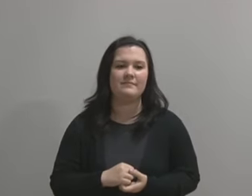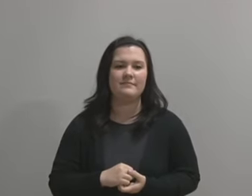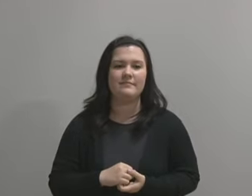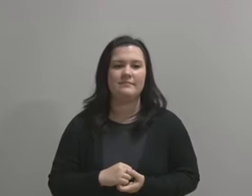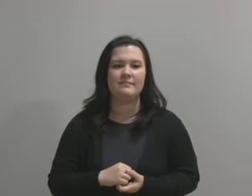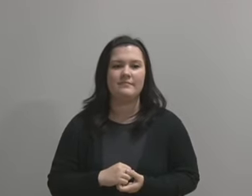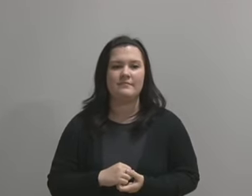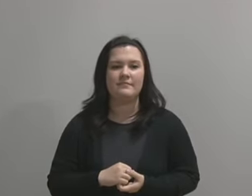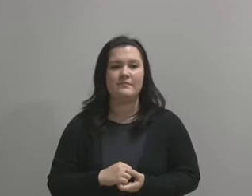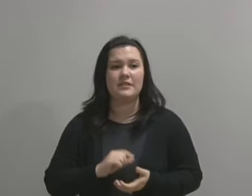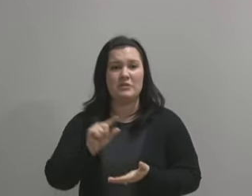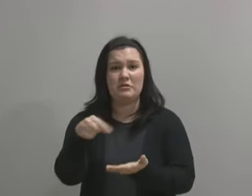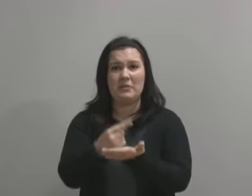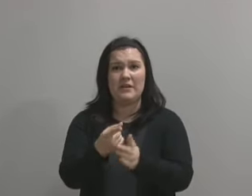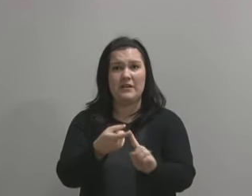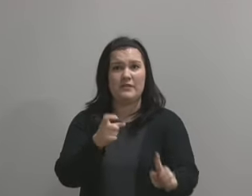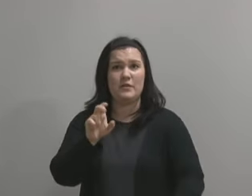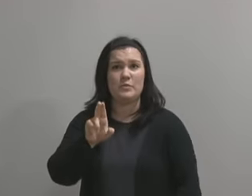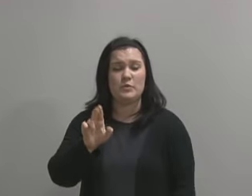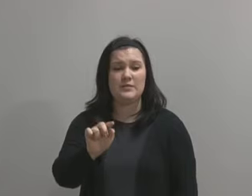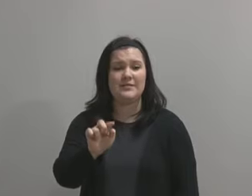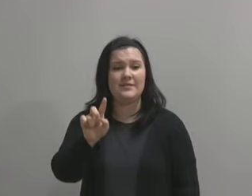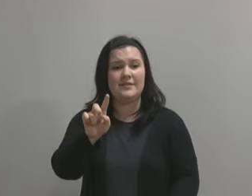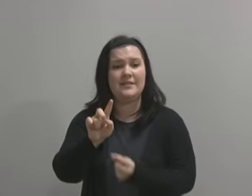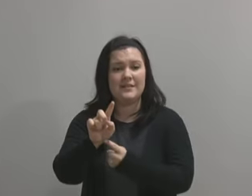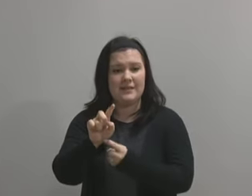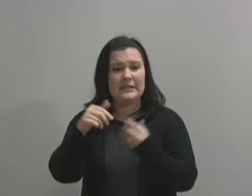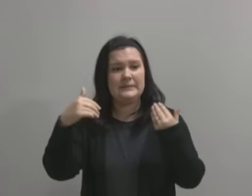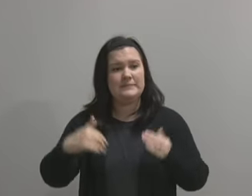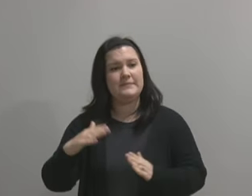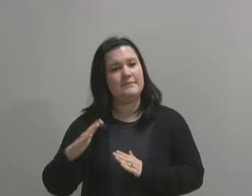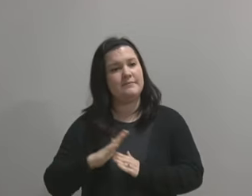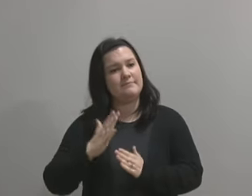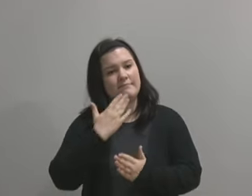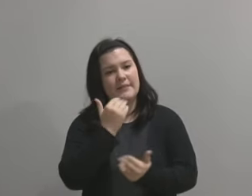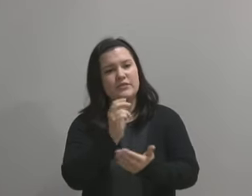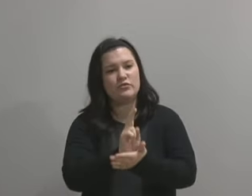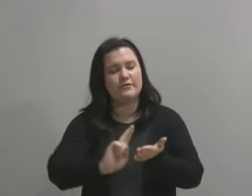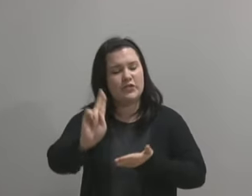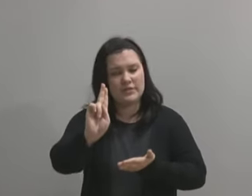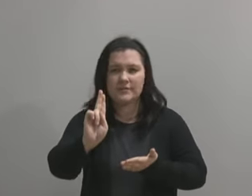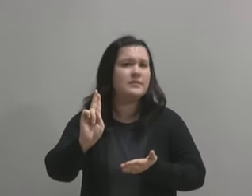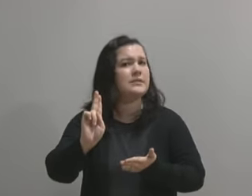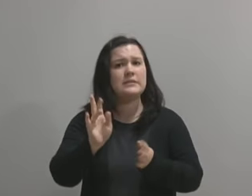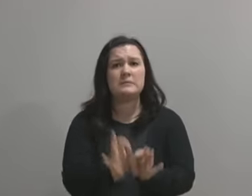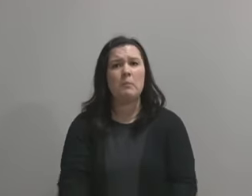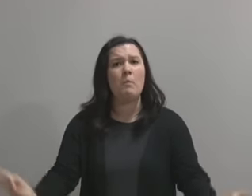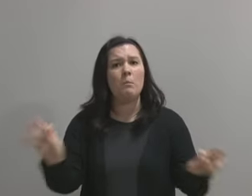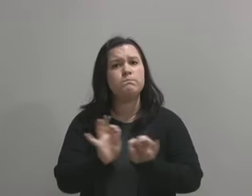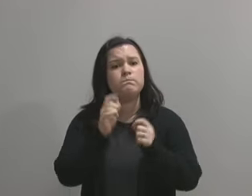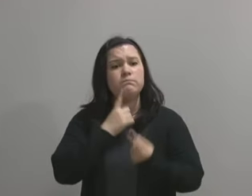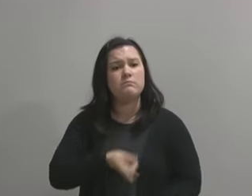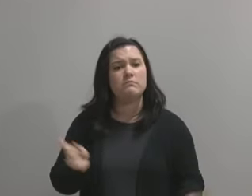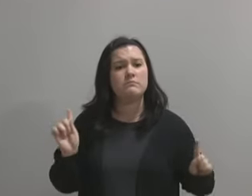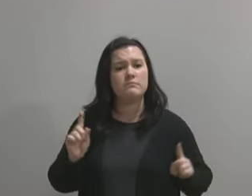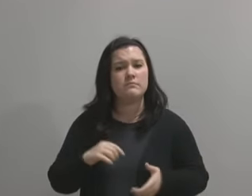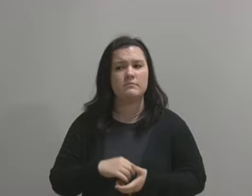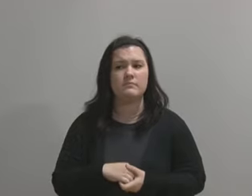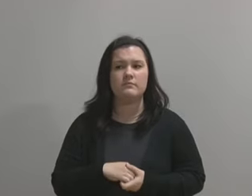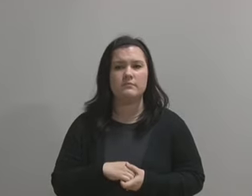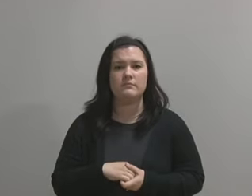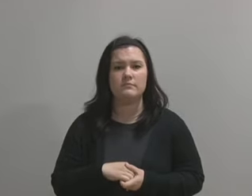Graduating from UTD, a demanding university, is a significant achievement.